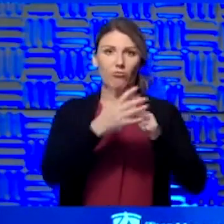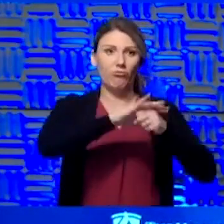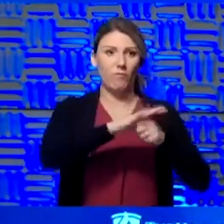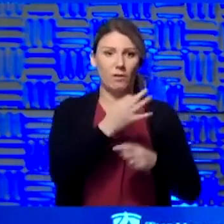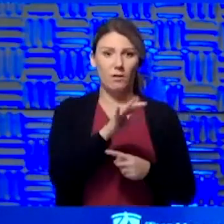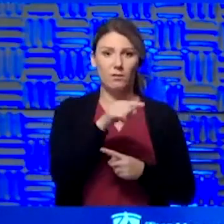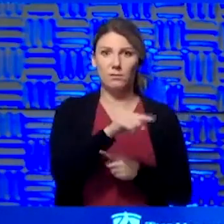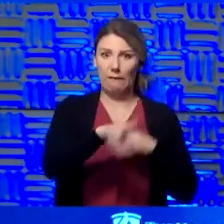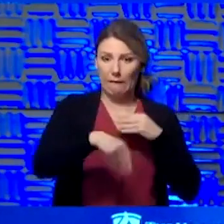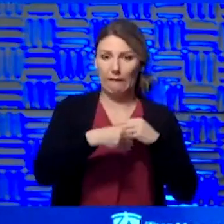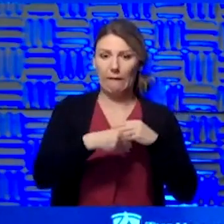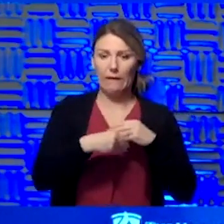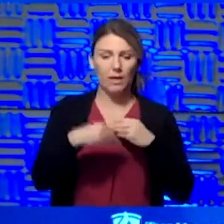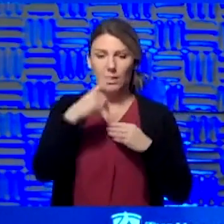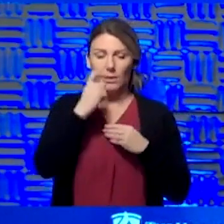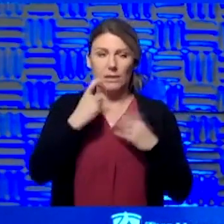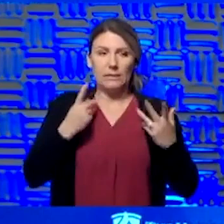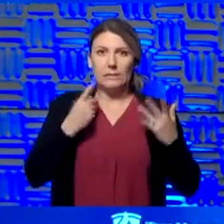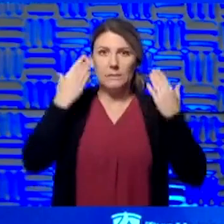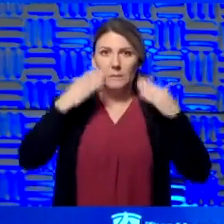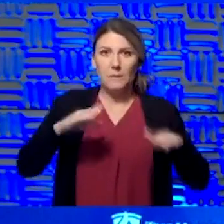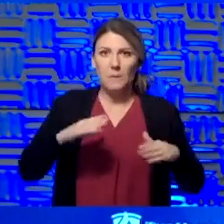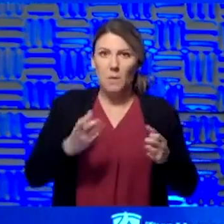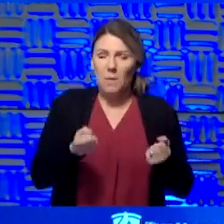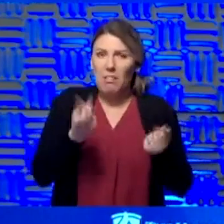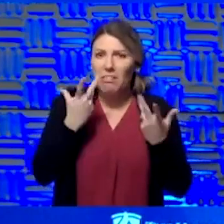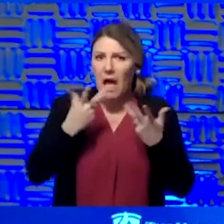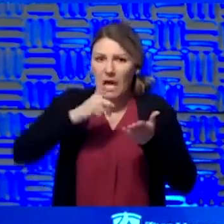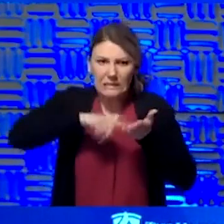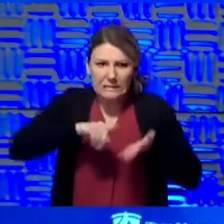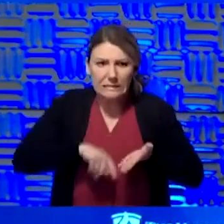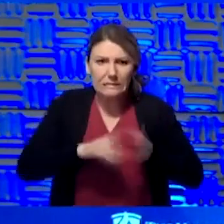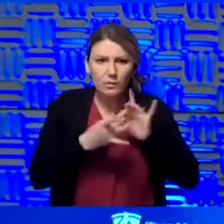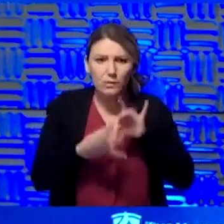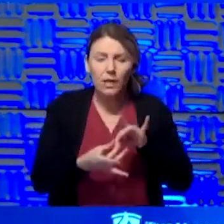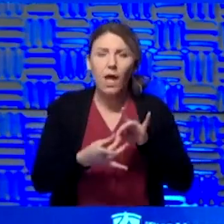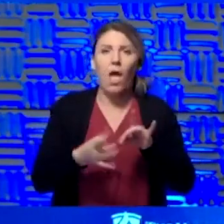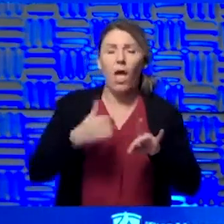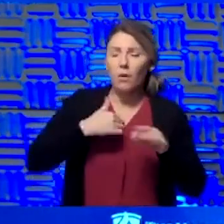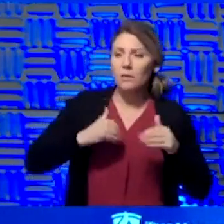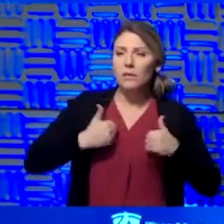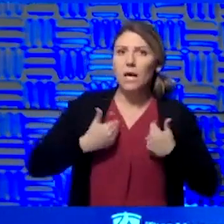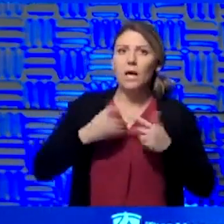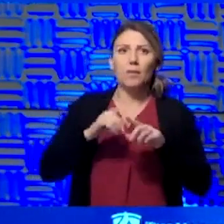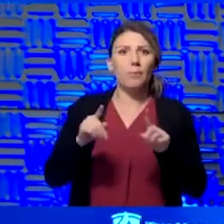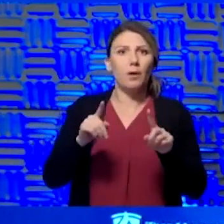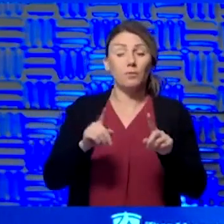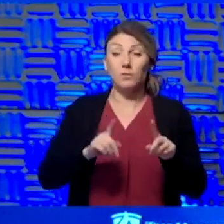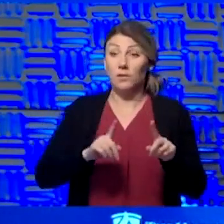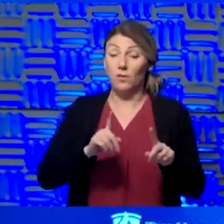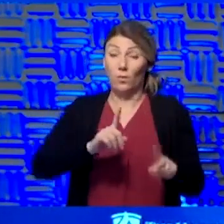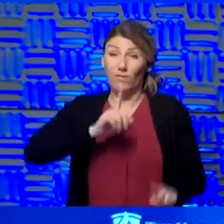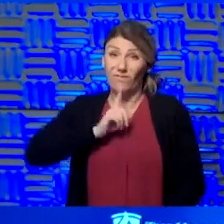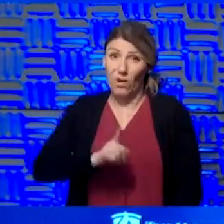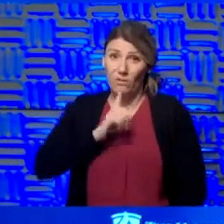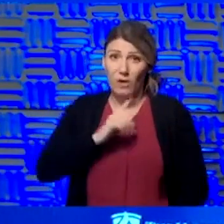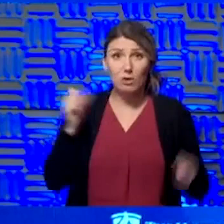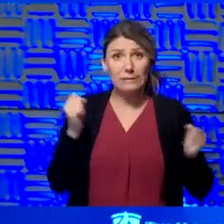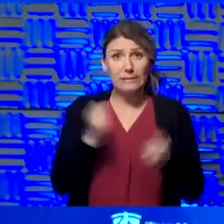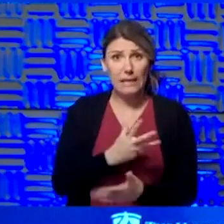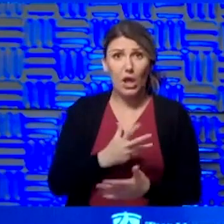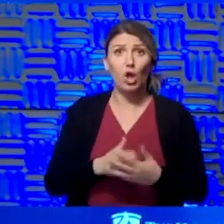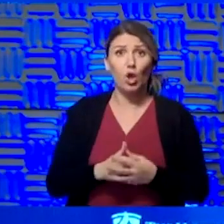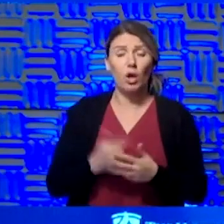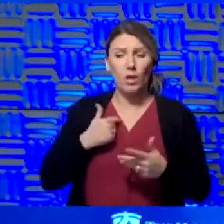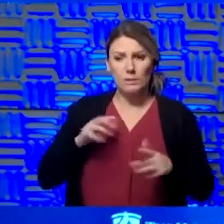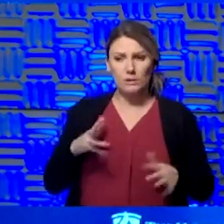lot of it because we don't know much about it. Even though I'm young, I was very, very scared. I